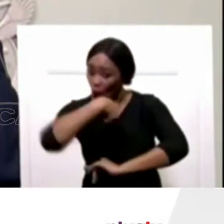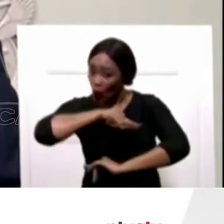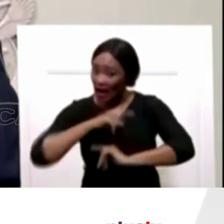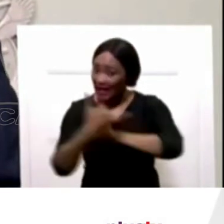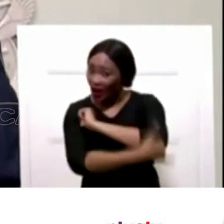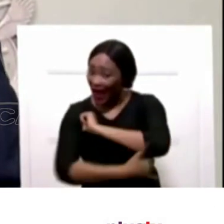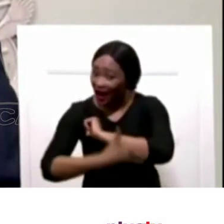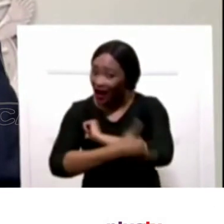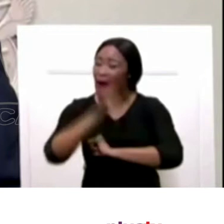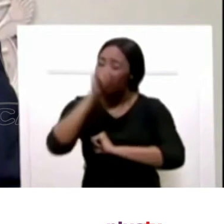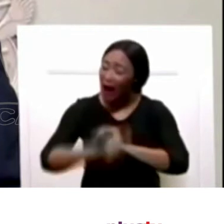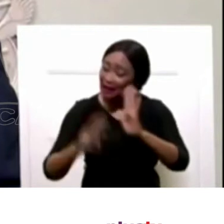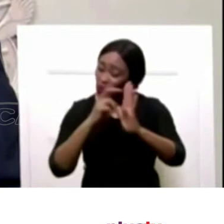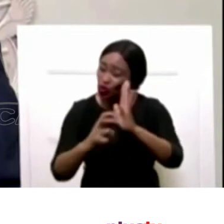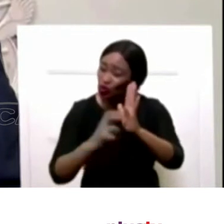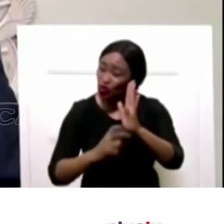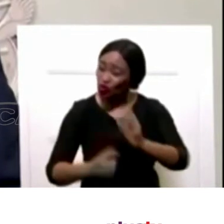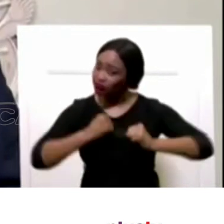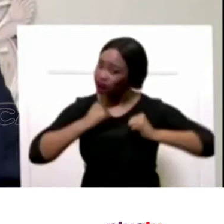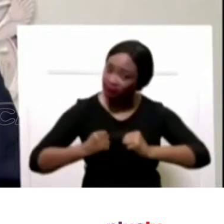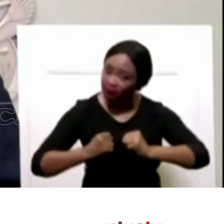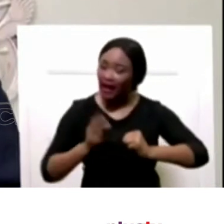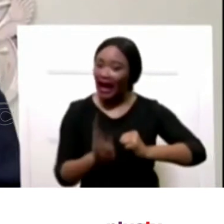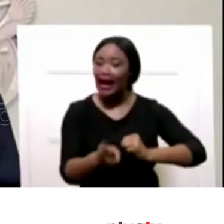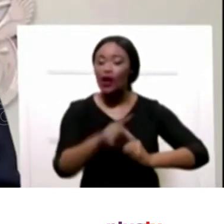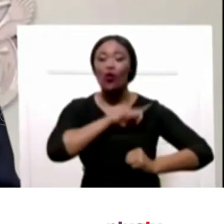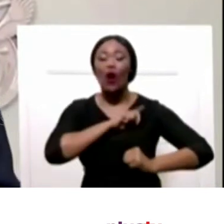restrictions to limit the increase in infections.